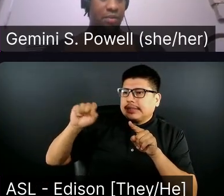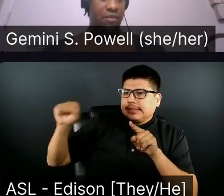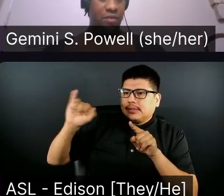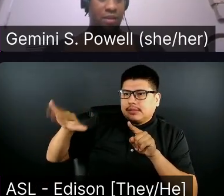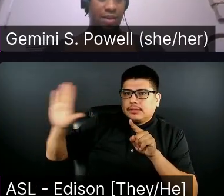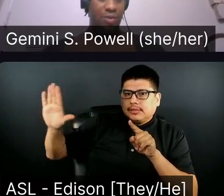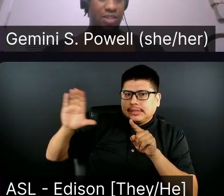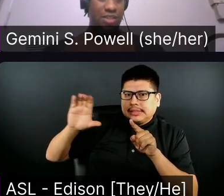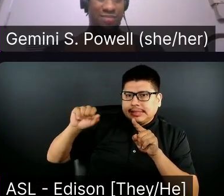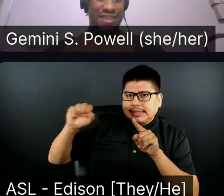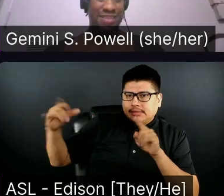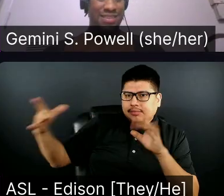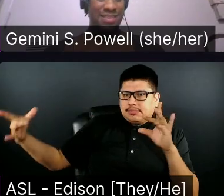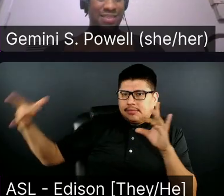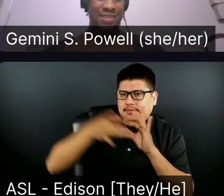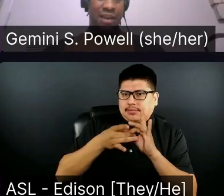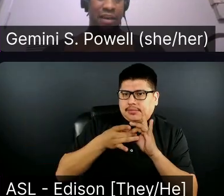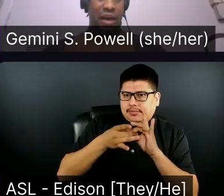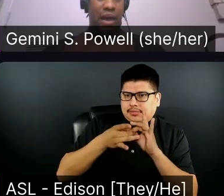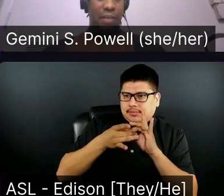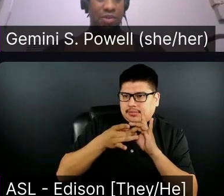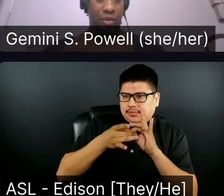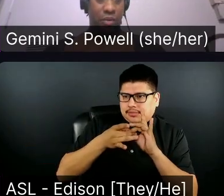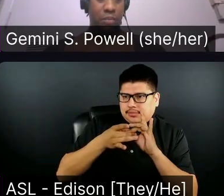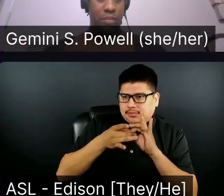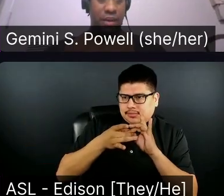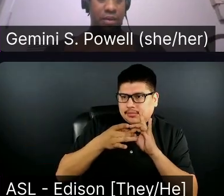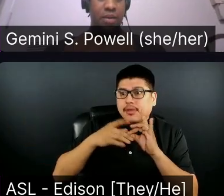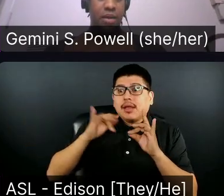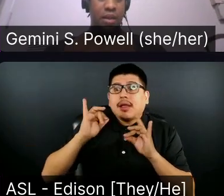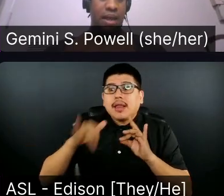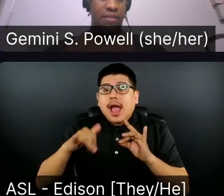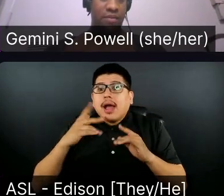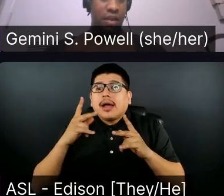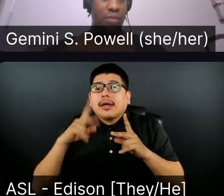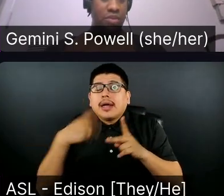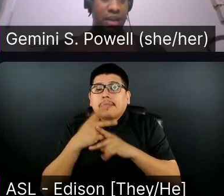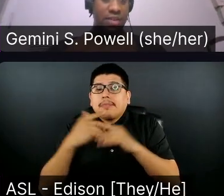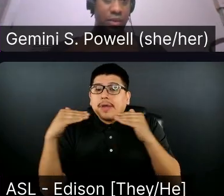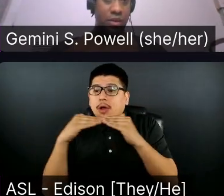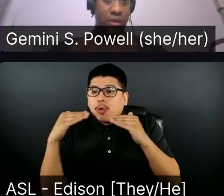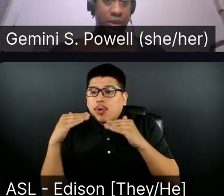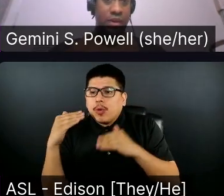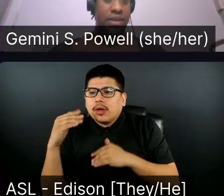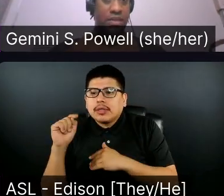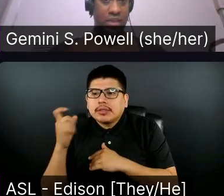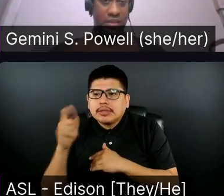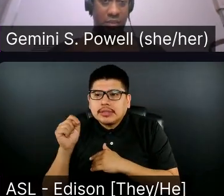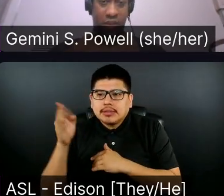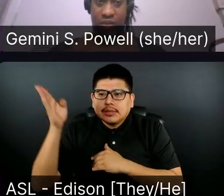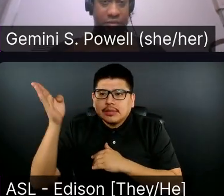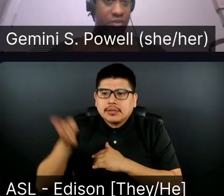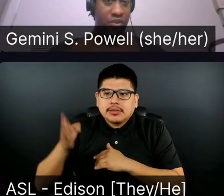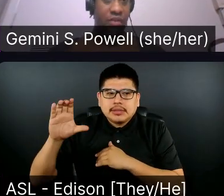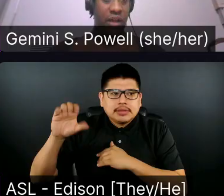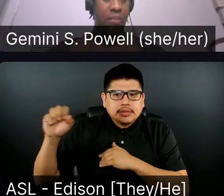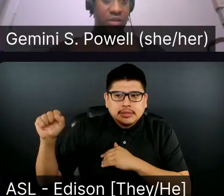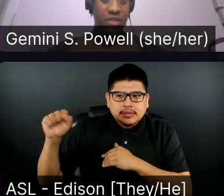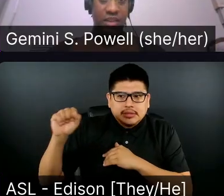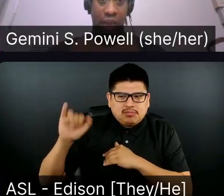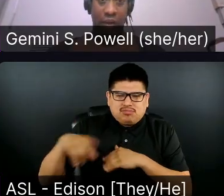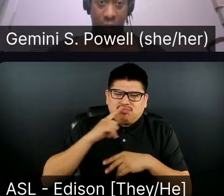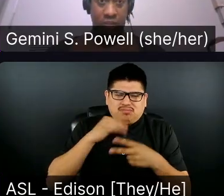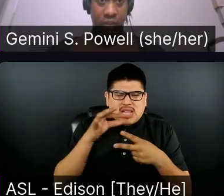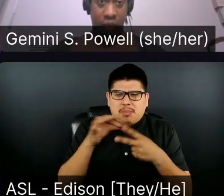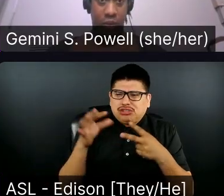the type for the link, which this is optional, but a lot of developers like to include it just to make sure future